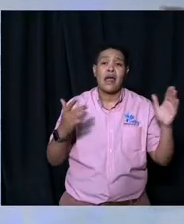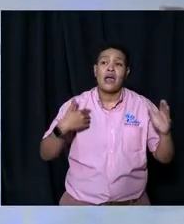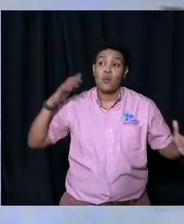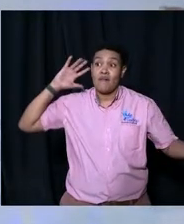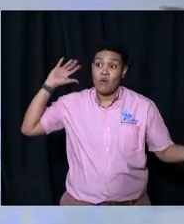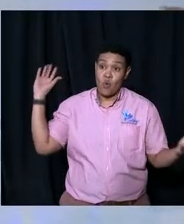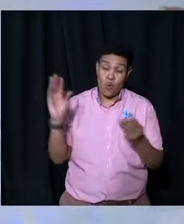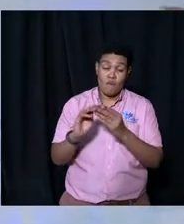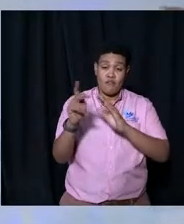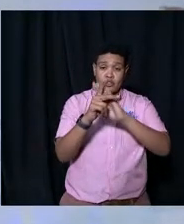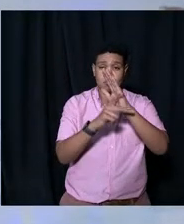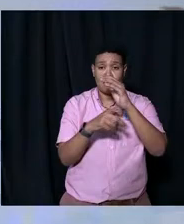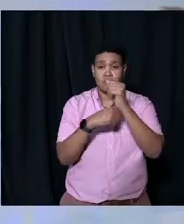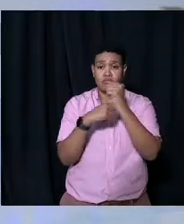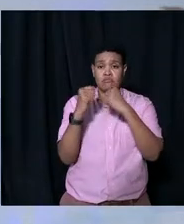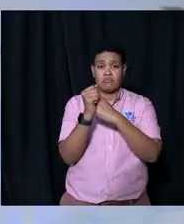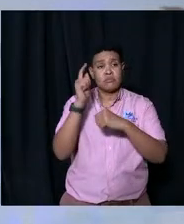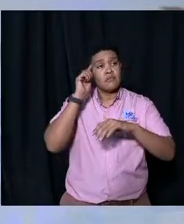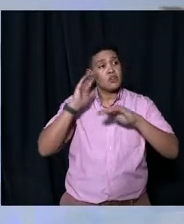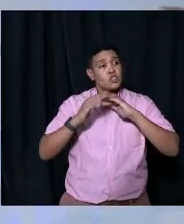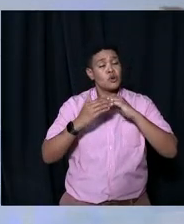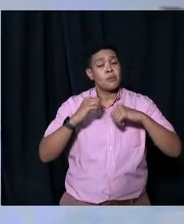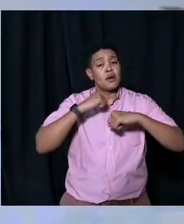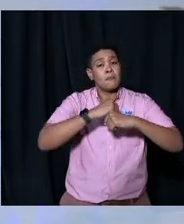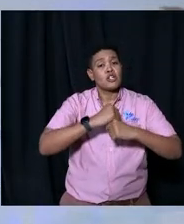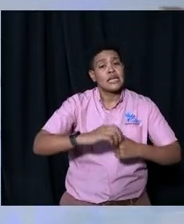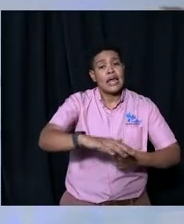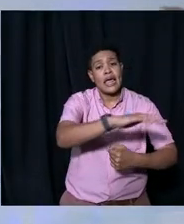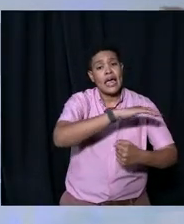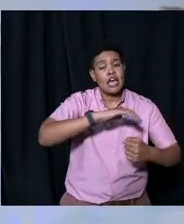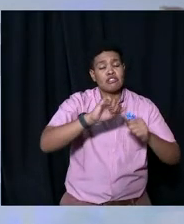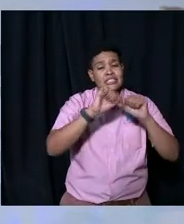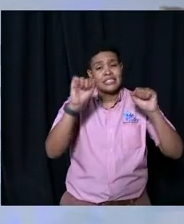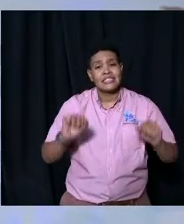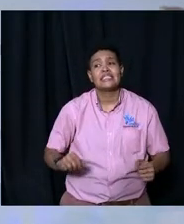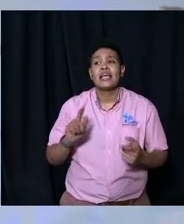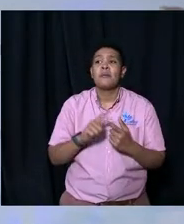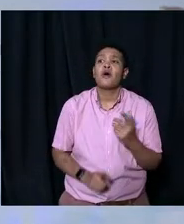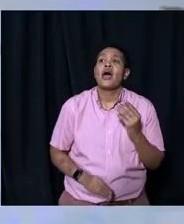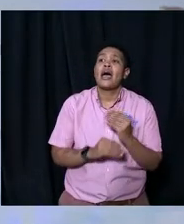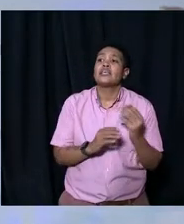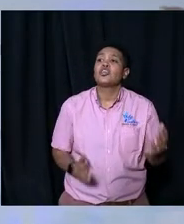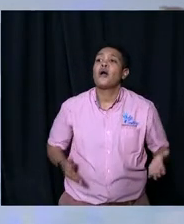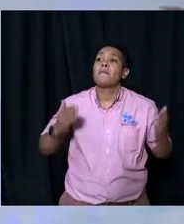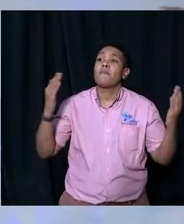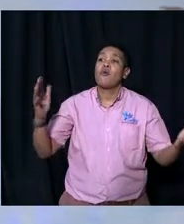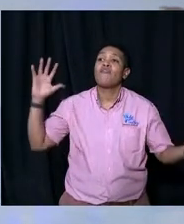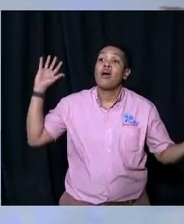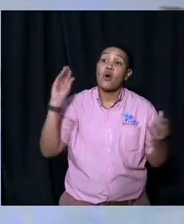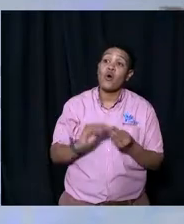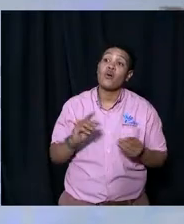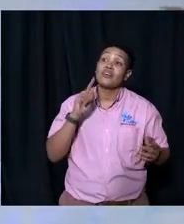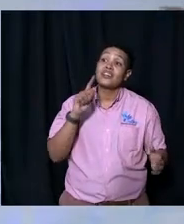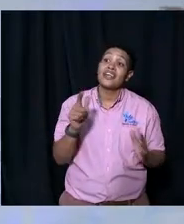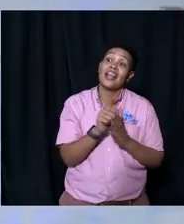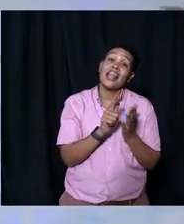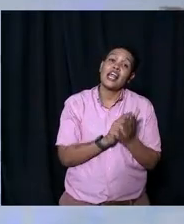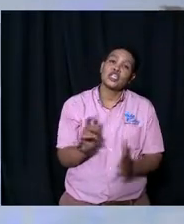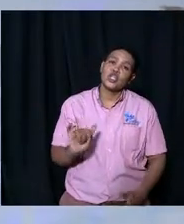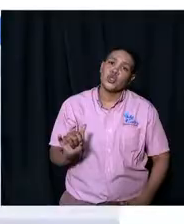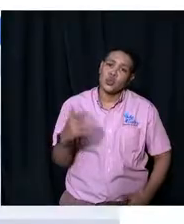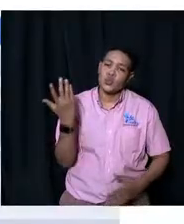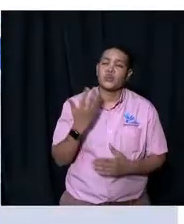overarching policy for Jamaica's protected areas systems and a proposed overarching protected areas legislation as